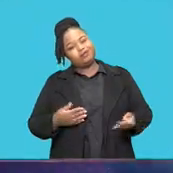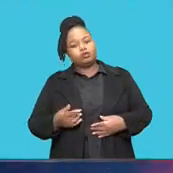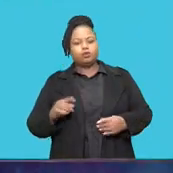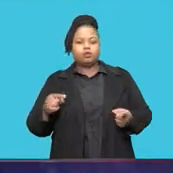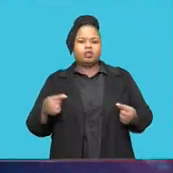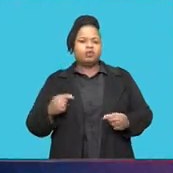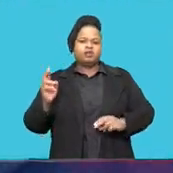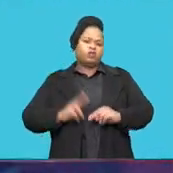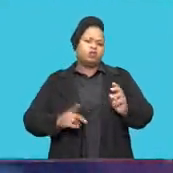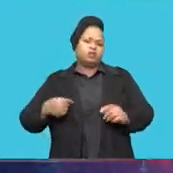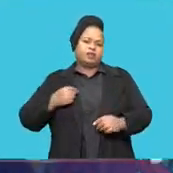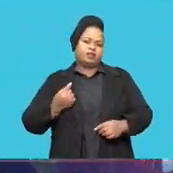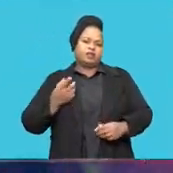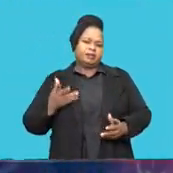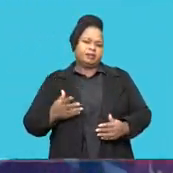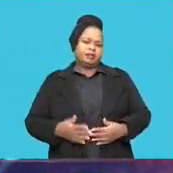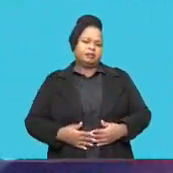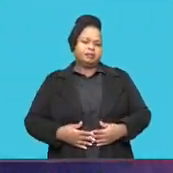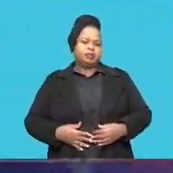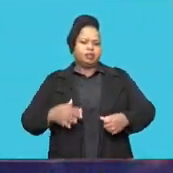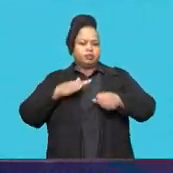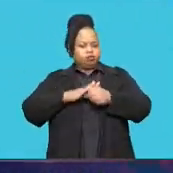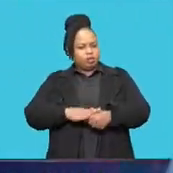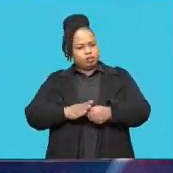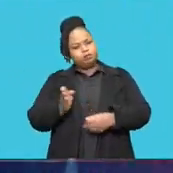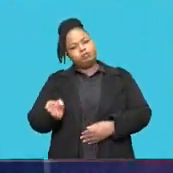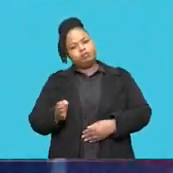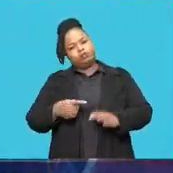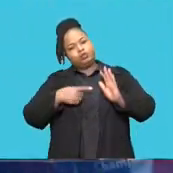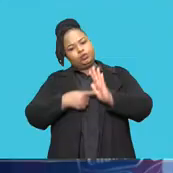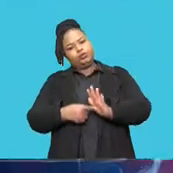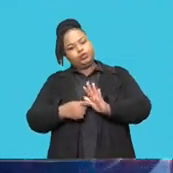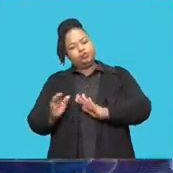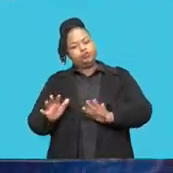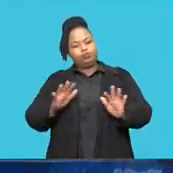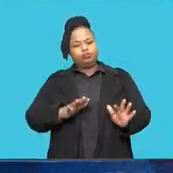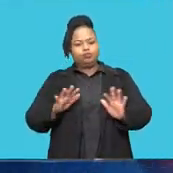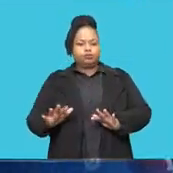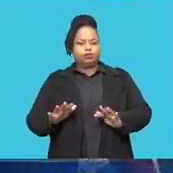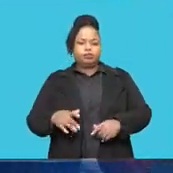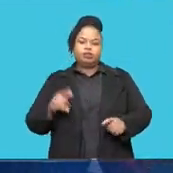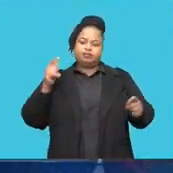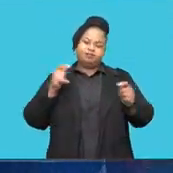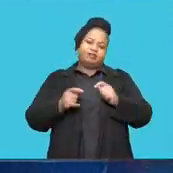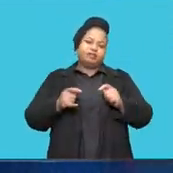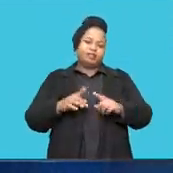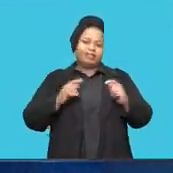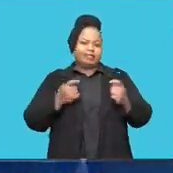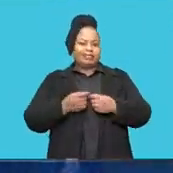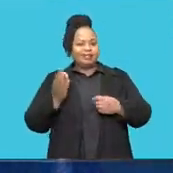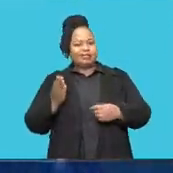fault ourselves for that. Under immense pressure, the players displayed remarkable composure and converted their spot